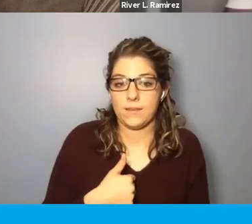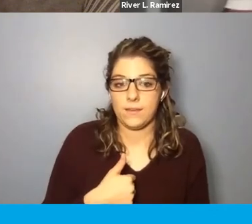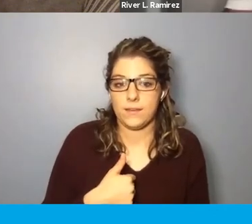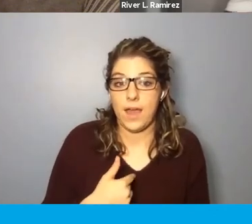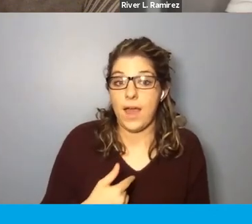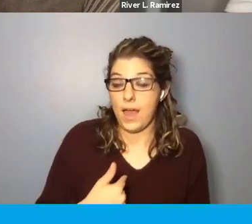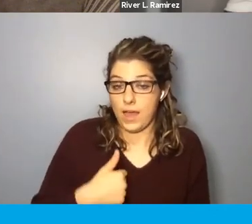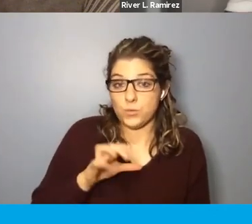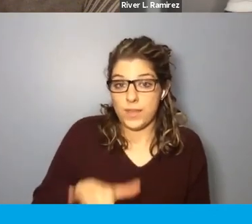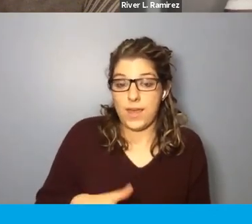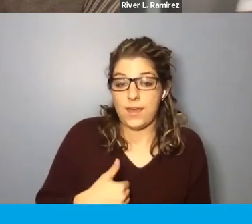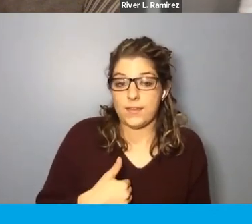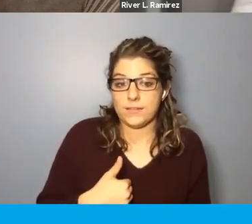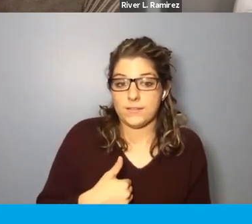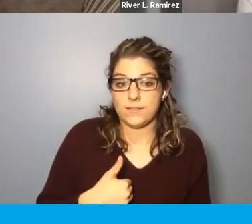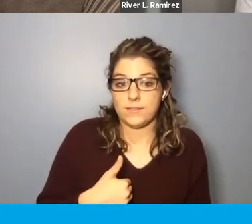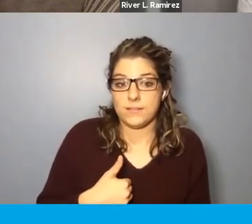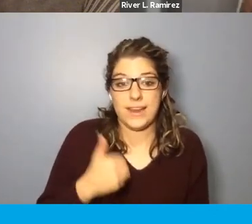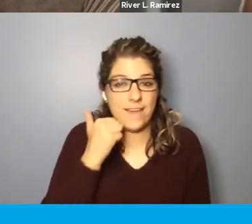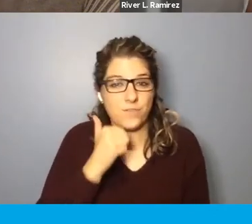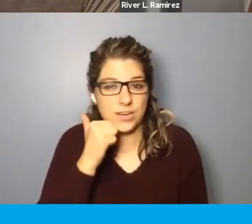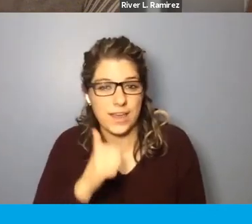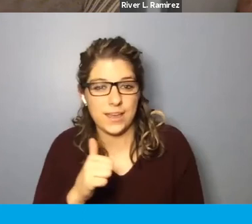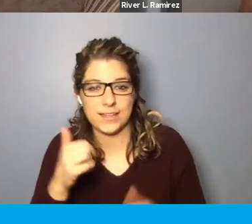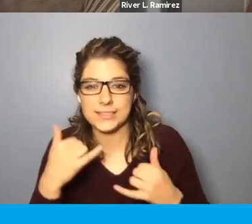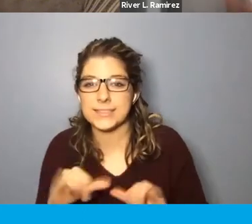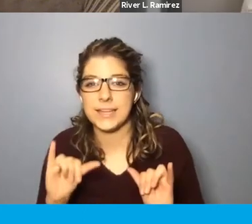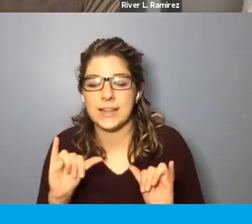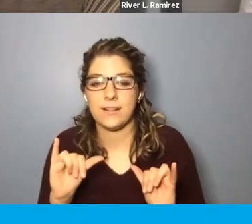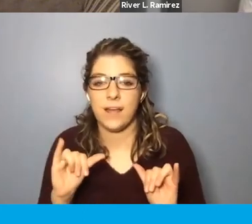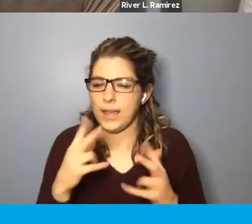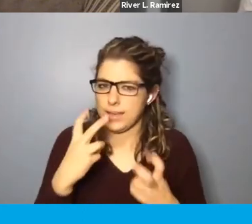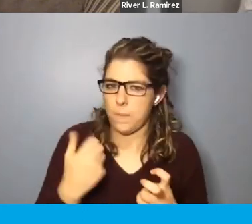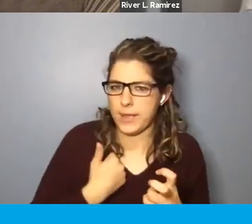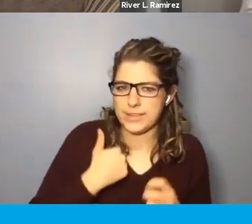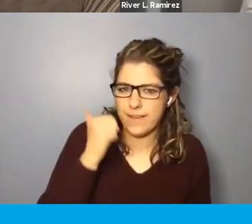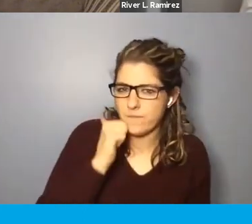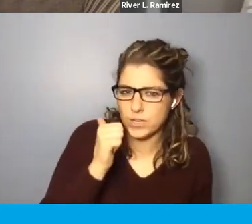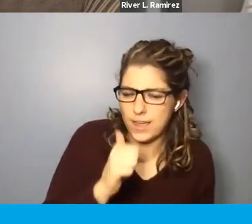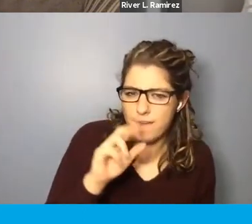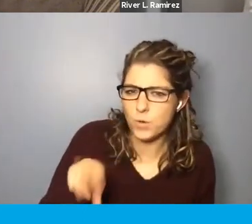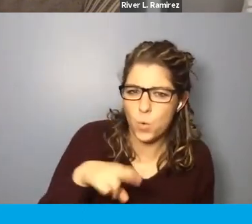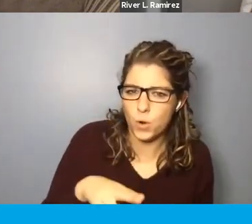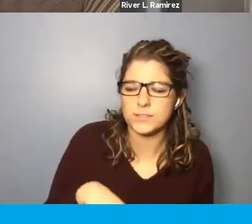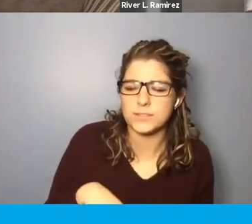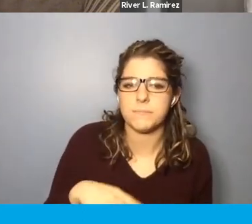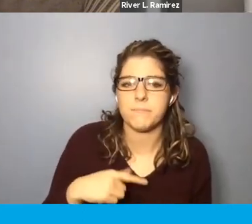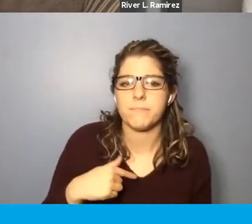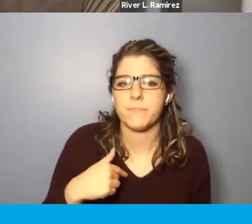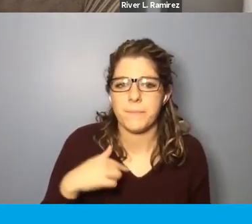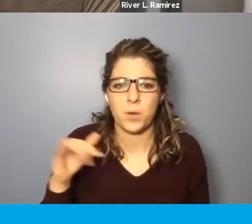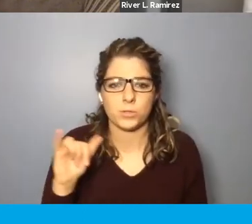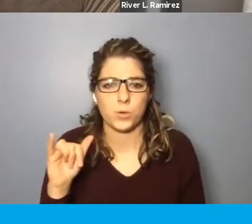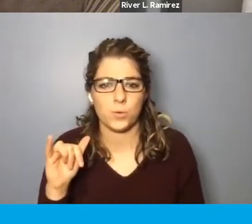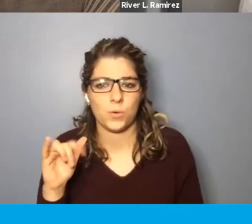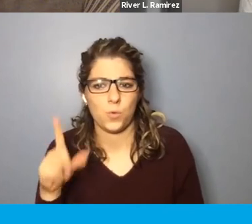I do that. And every day it's like, it's still like, you know, I doubt myself every day, of course, but I'm also like